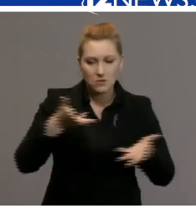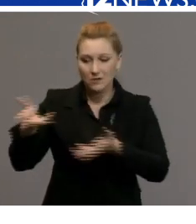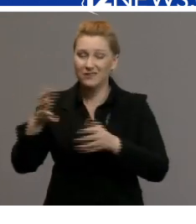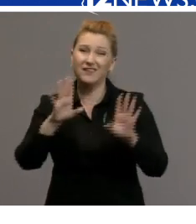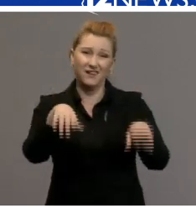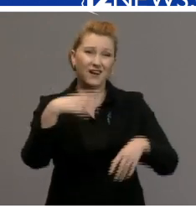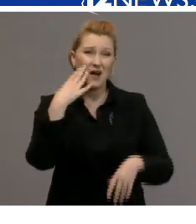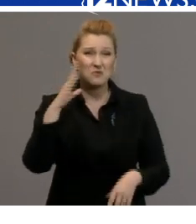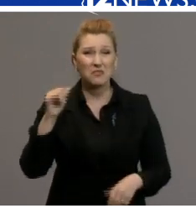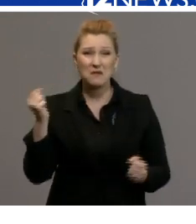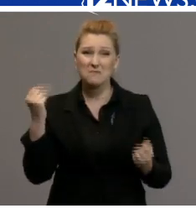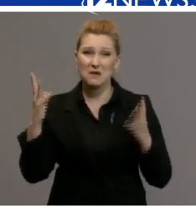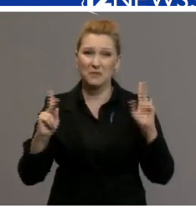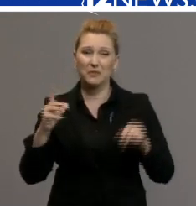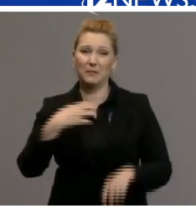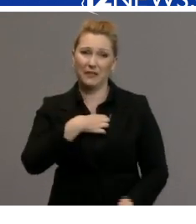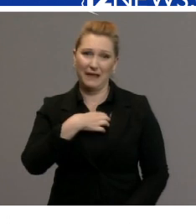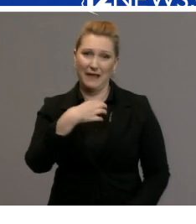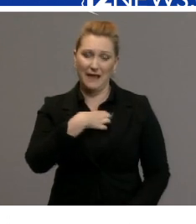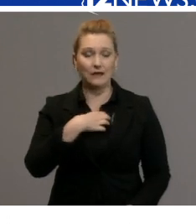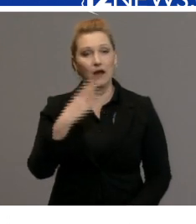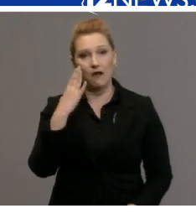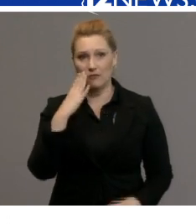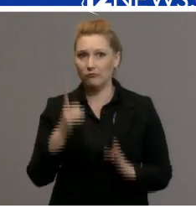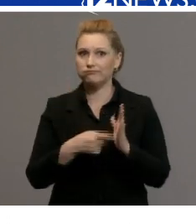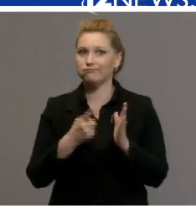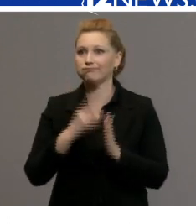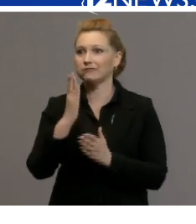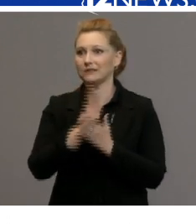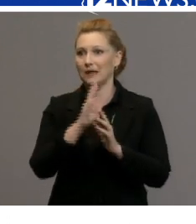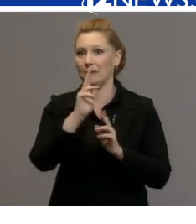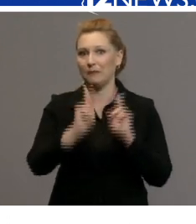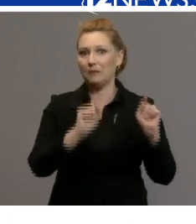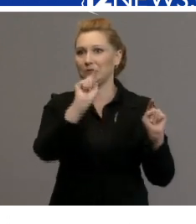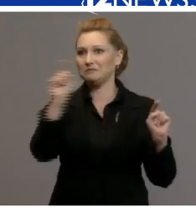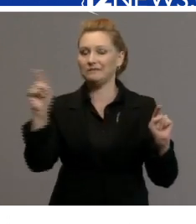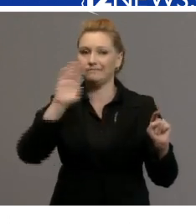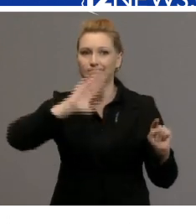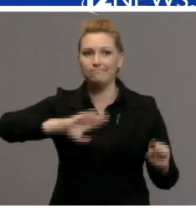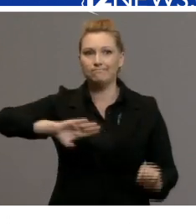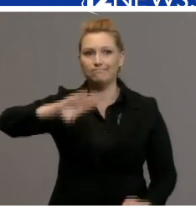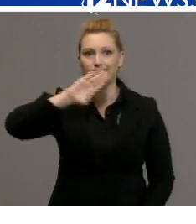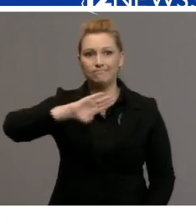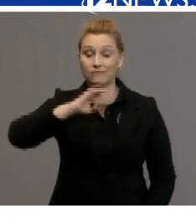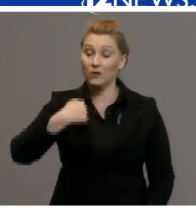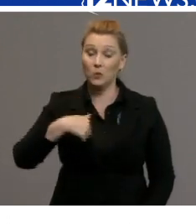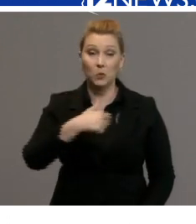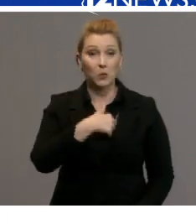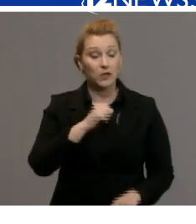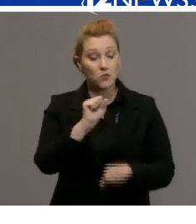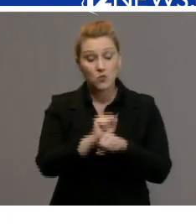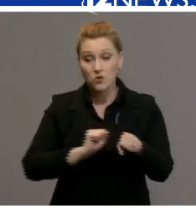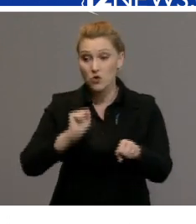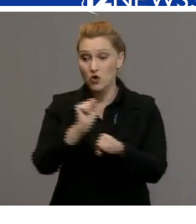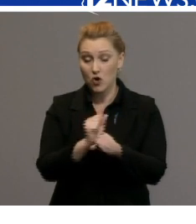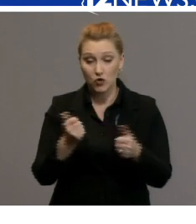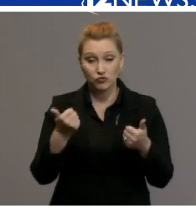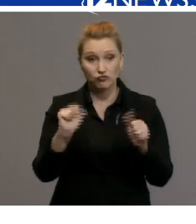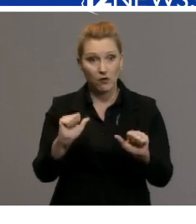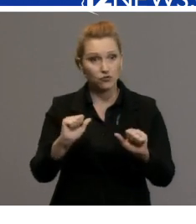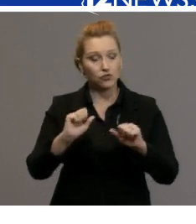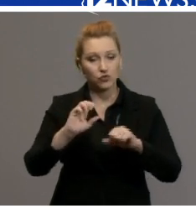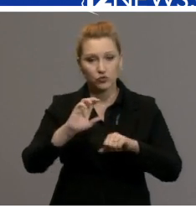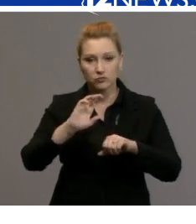there have been frustrations, and we've worked hard to expand capacity, resources,